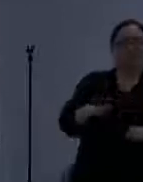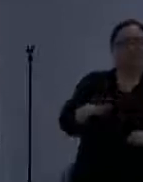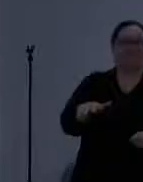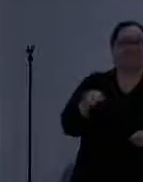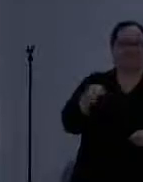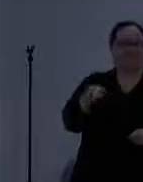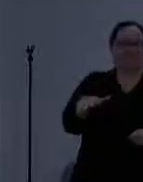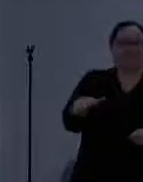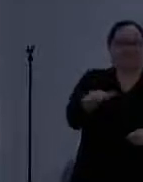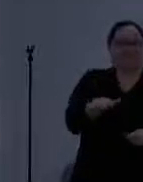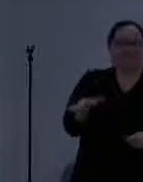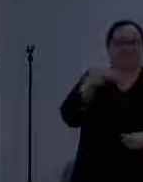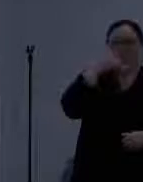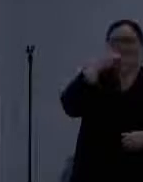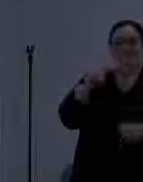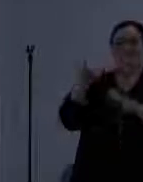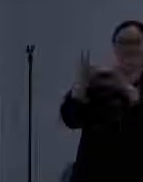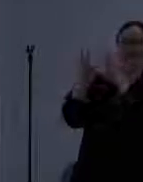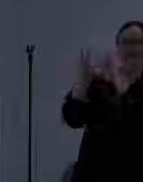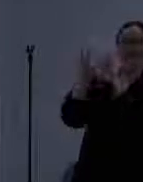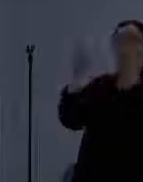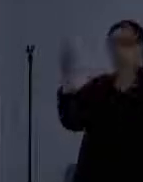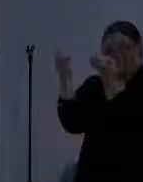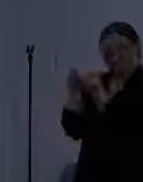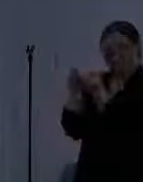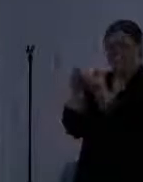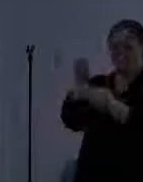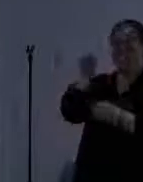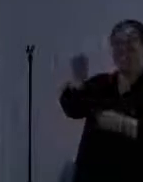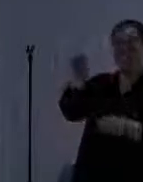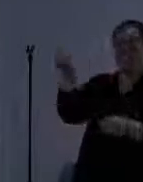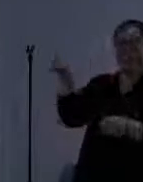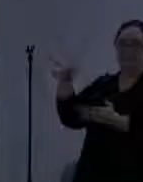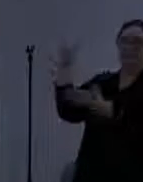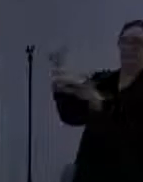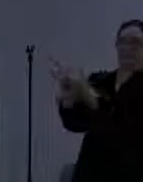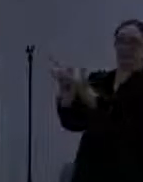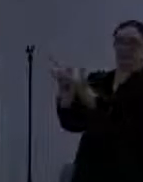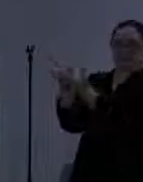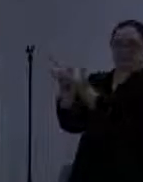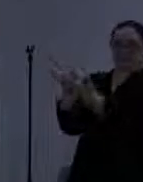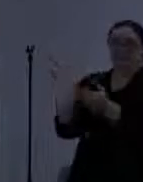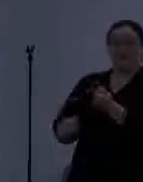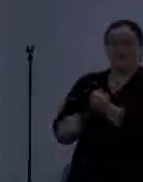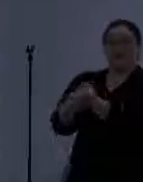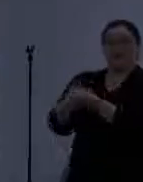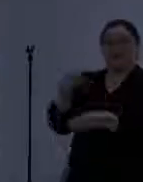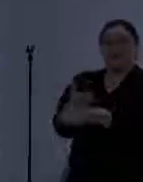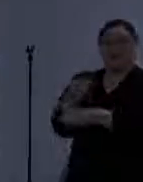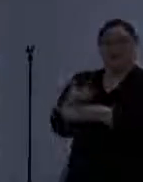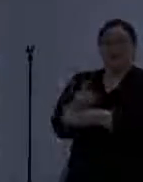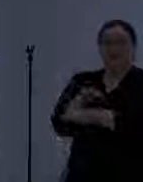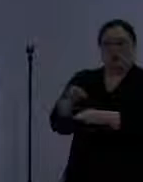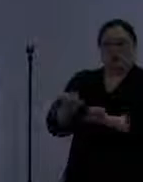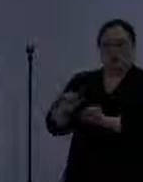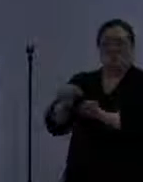where the agencies that I'm aware of, their support workers have been severely let